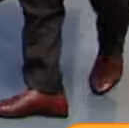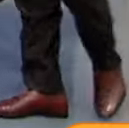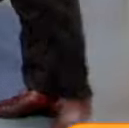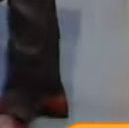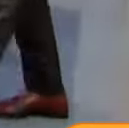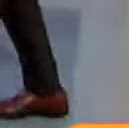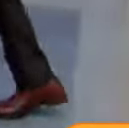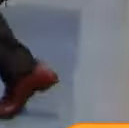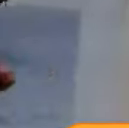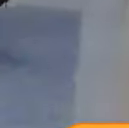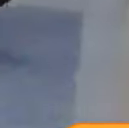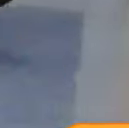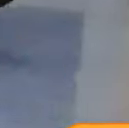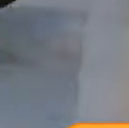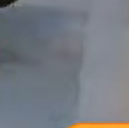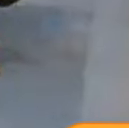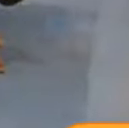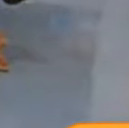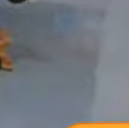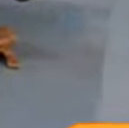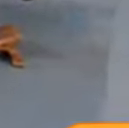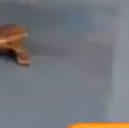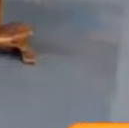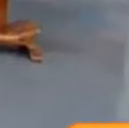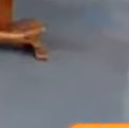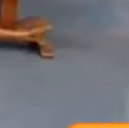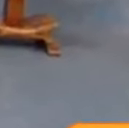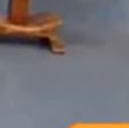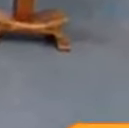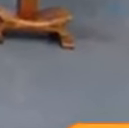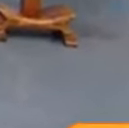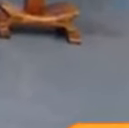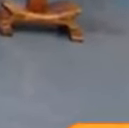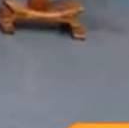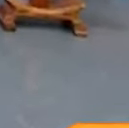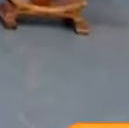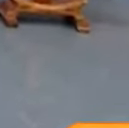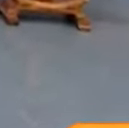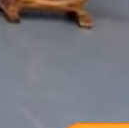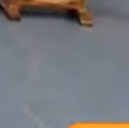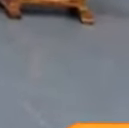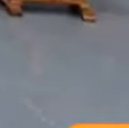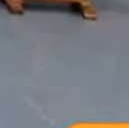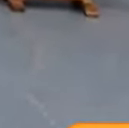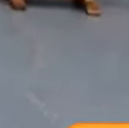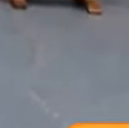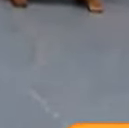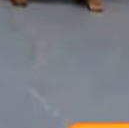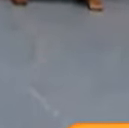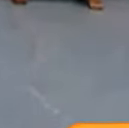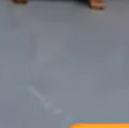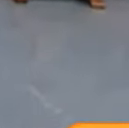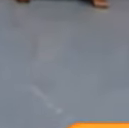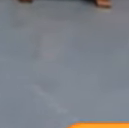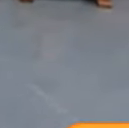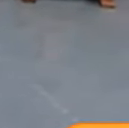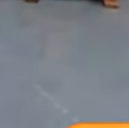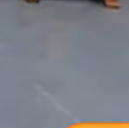reactions, great responses, and great interaction as well. So, Prof, 6 months from now, we're going to invite you